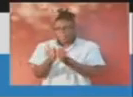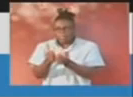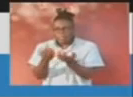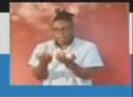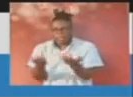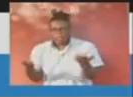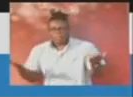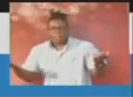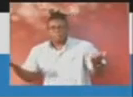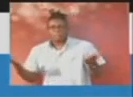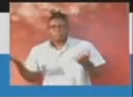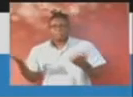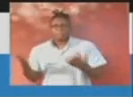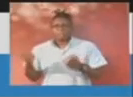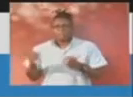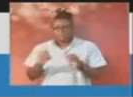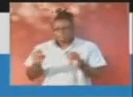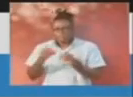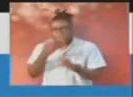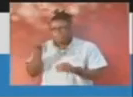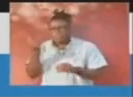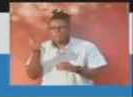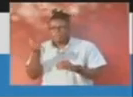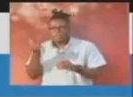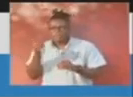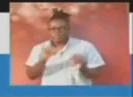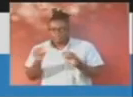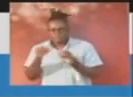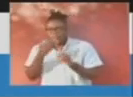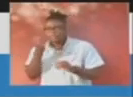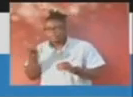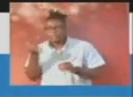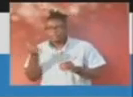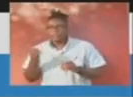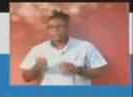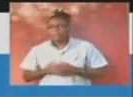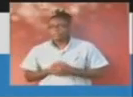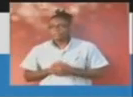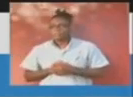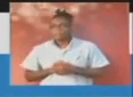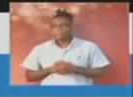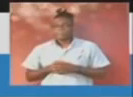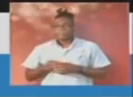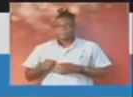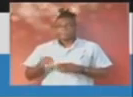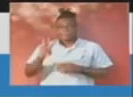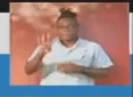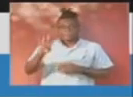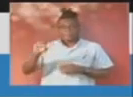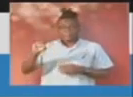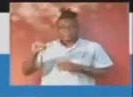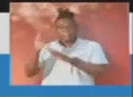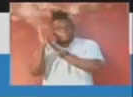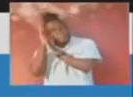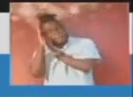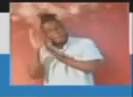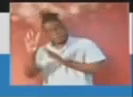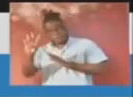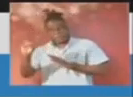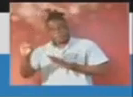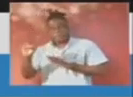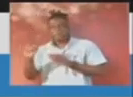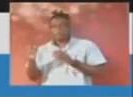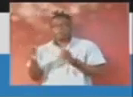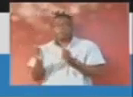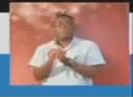resources. Total beds 40, active all 40. This facility includes 40 beds with pure oxygen tanks for